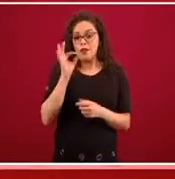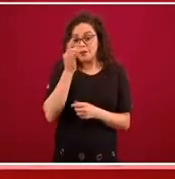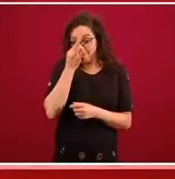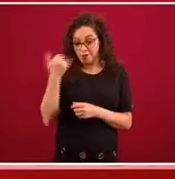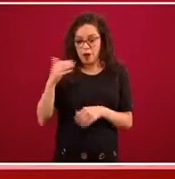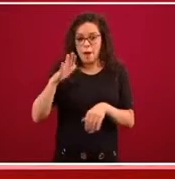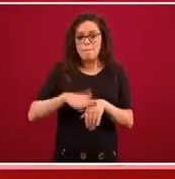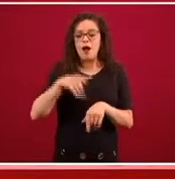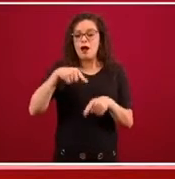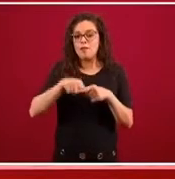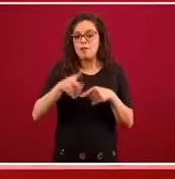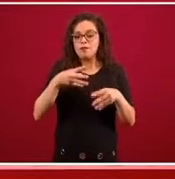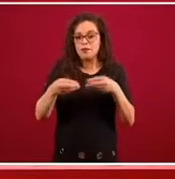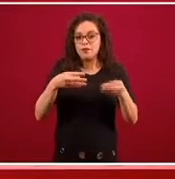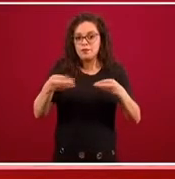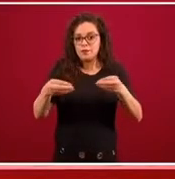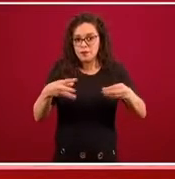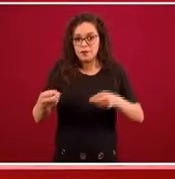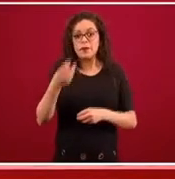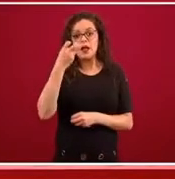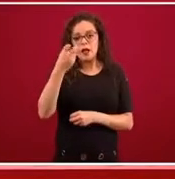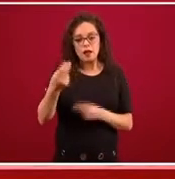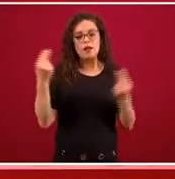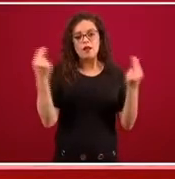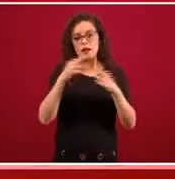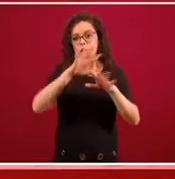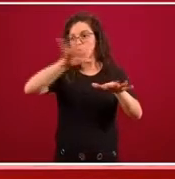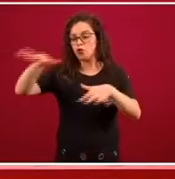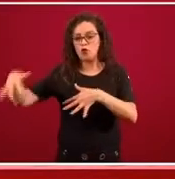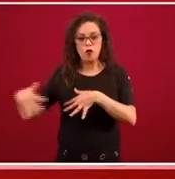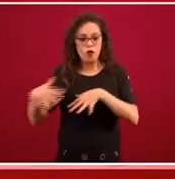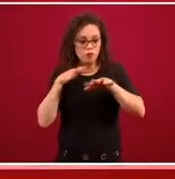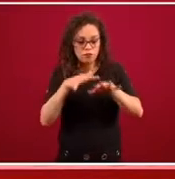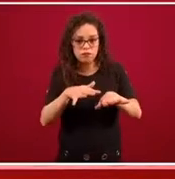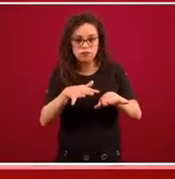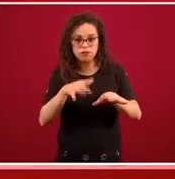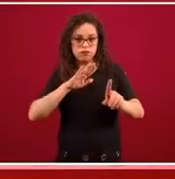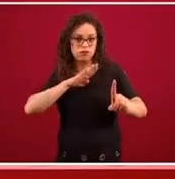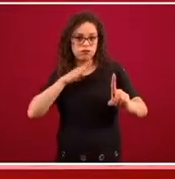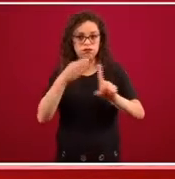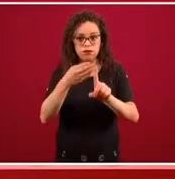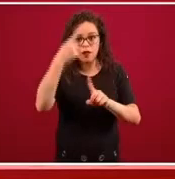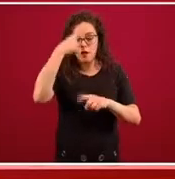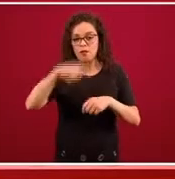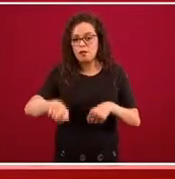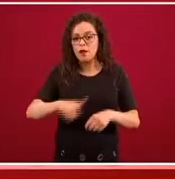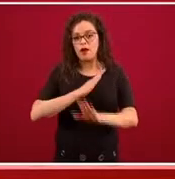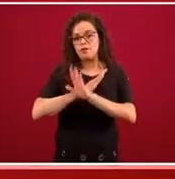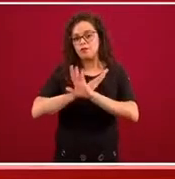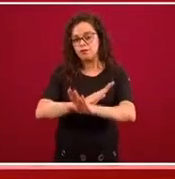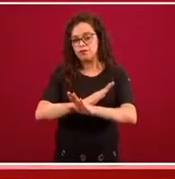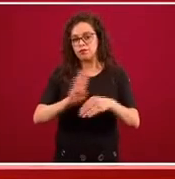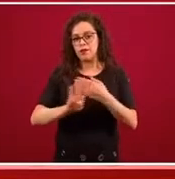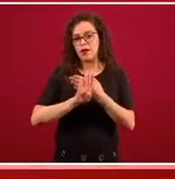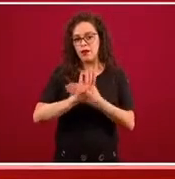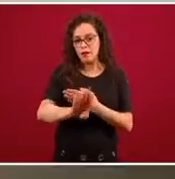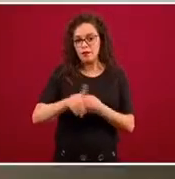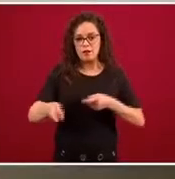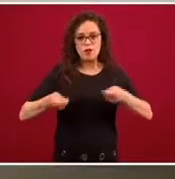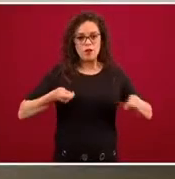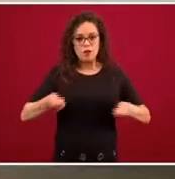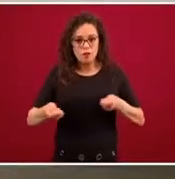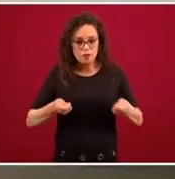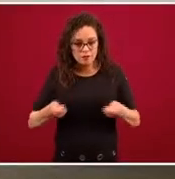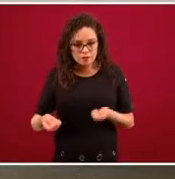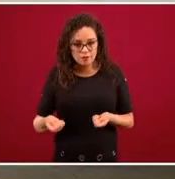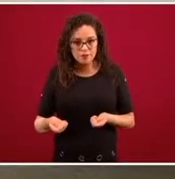European region situation and the Americas situation, because then we have which region has a